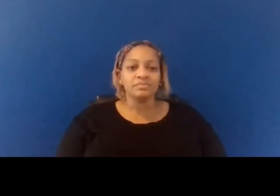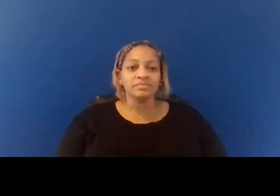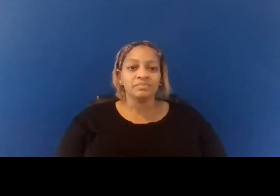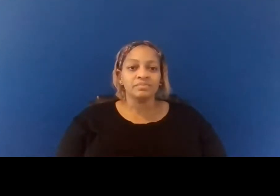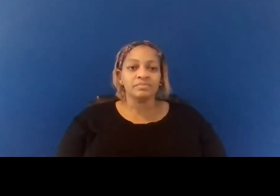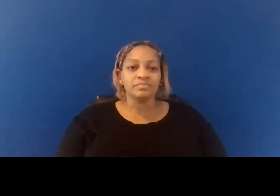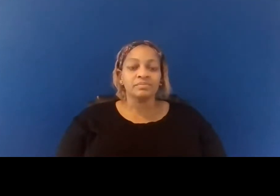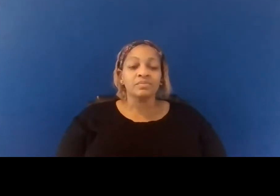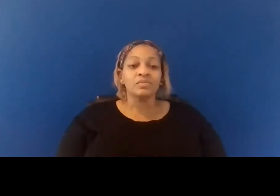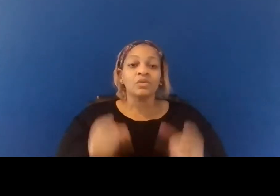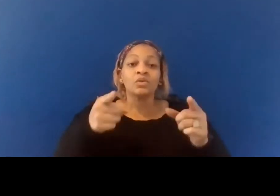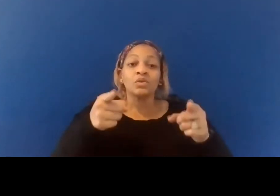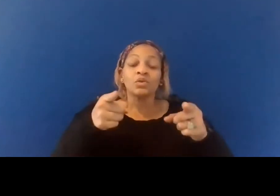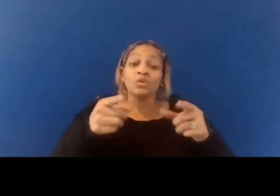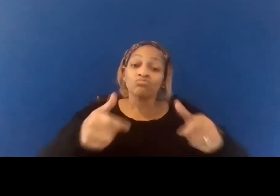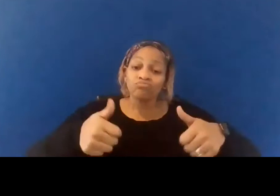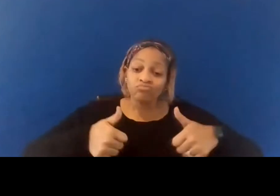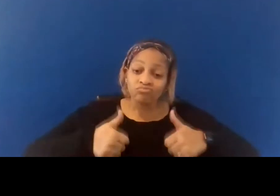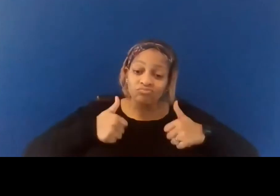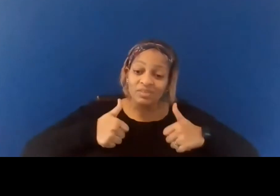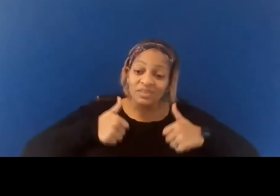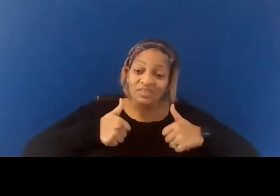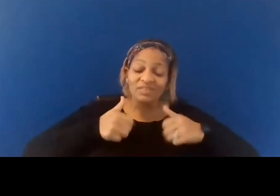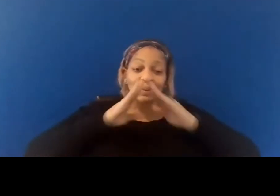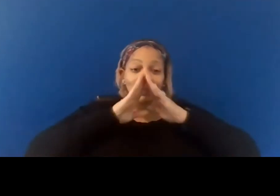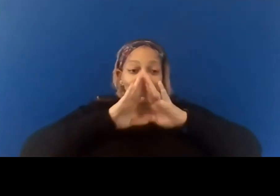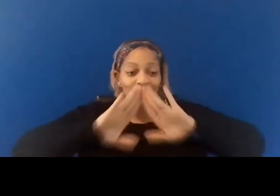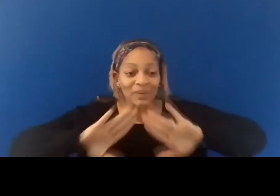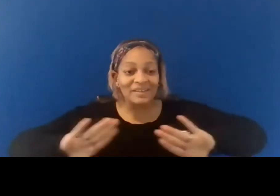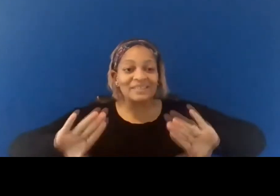You are the living peace.